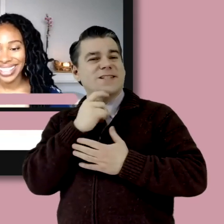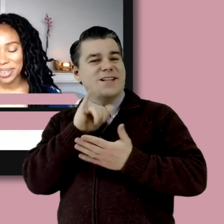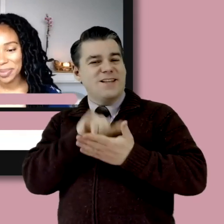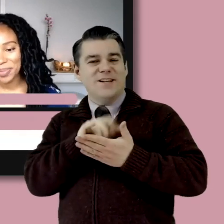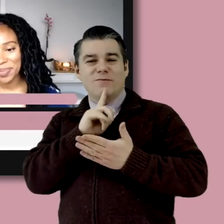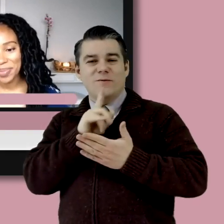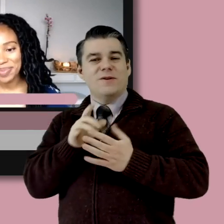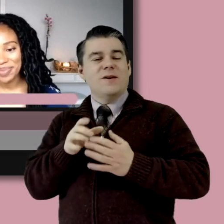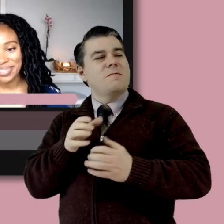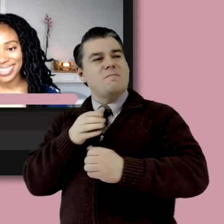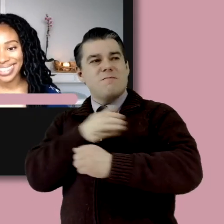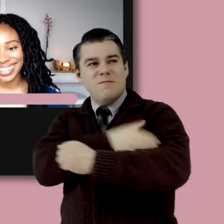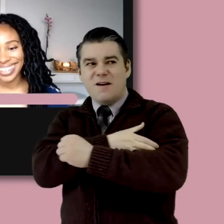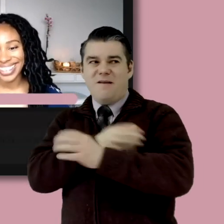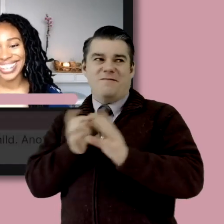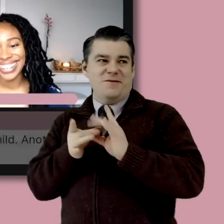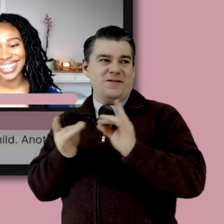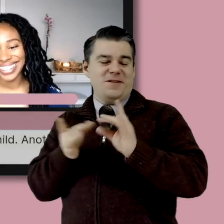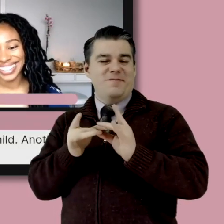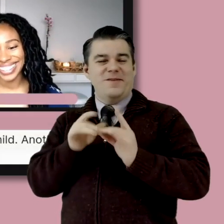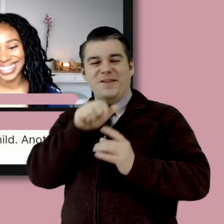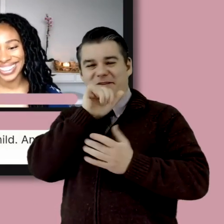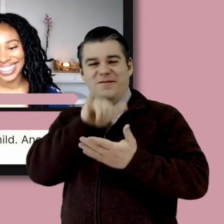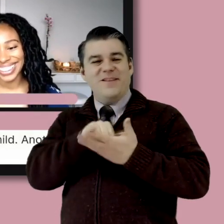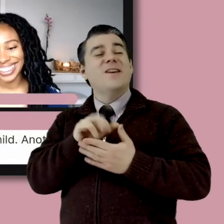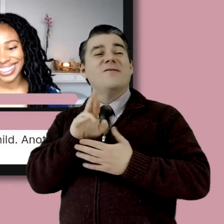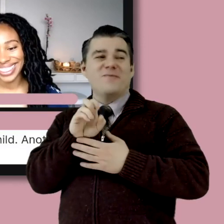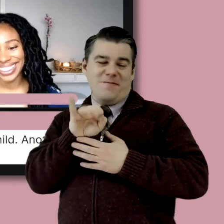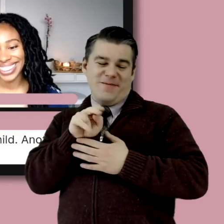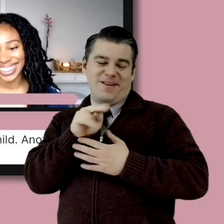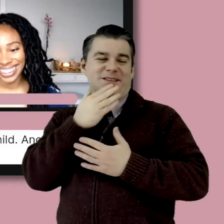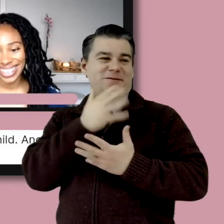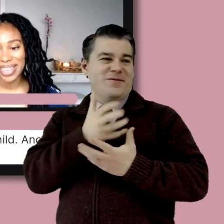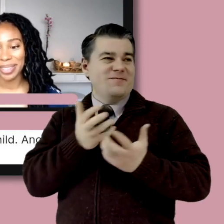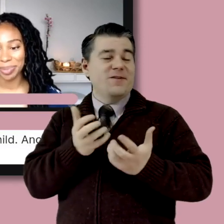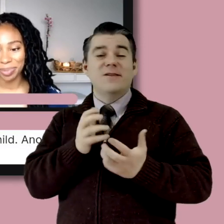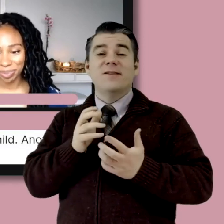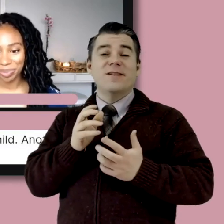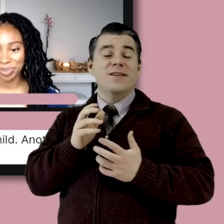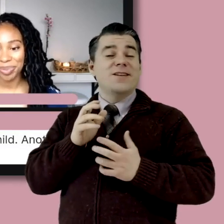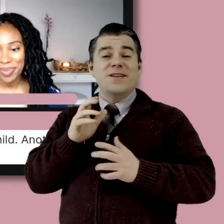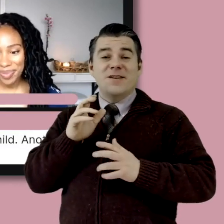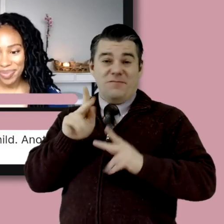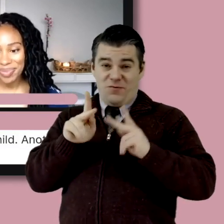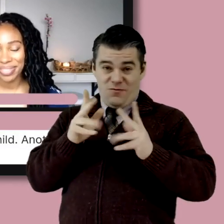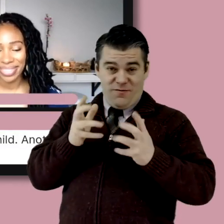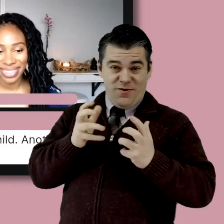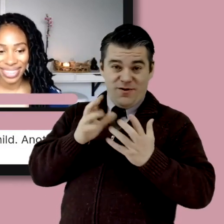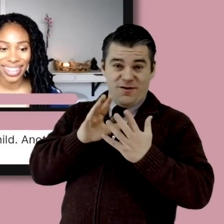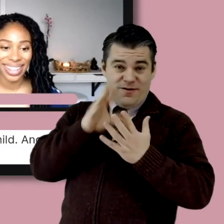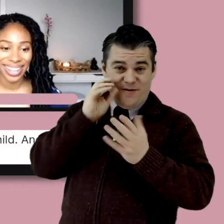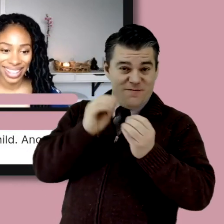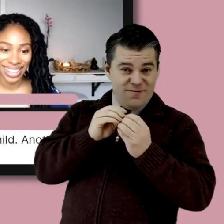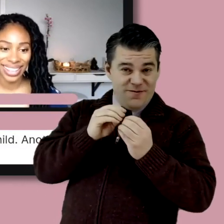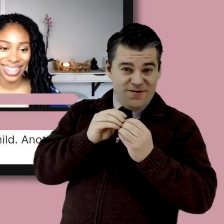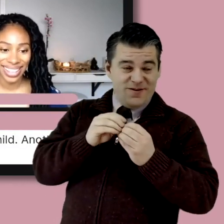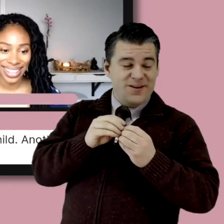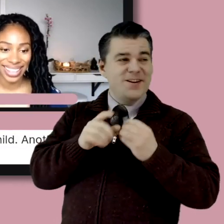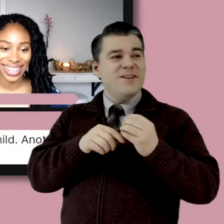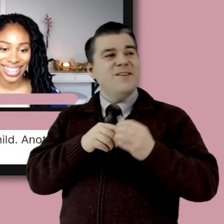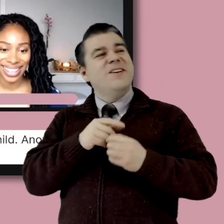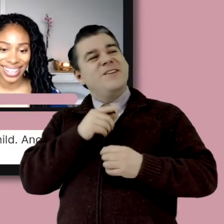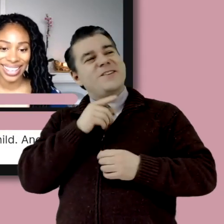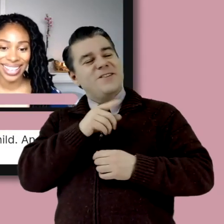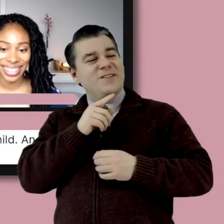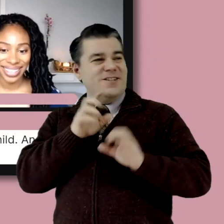important statement. I love that, Robin. Thank you so much. And if people want to learn more about you, I know they can reach out to your website, but you also